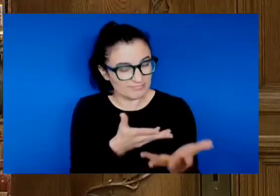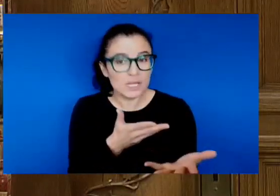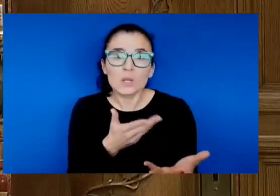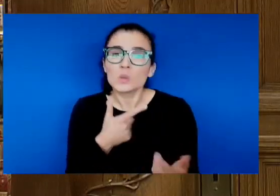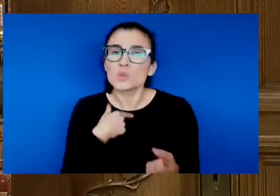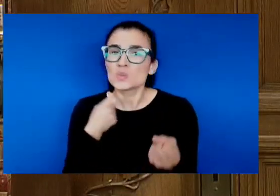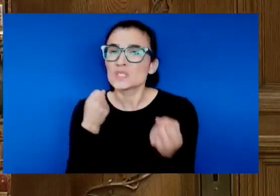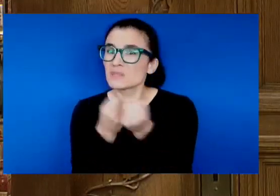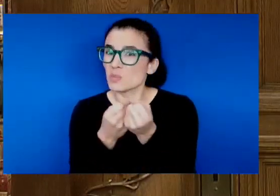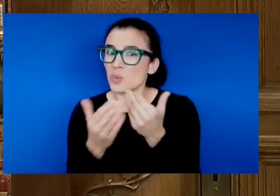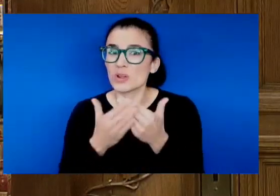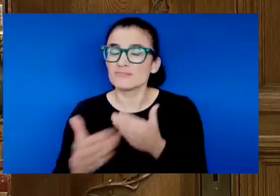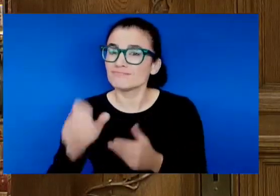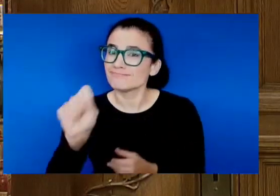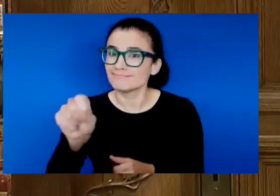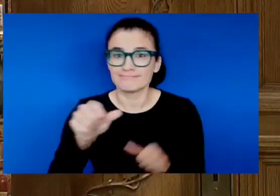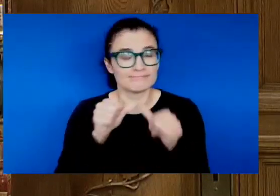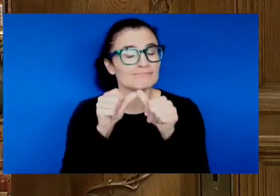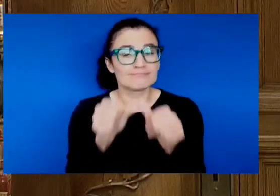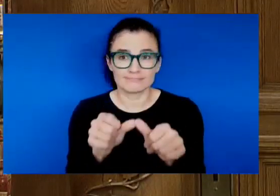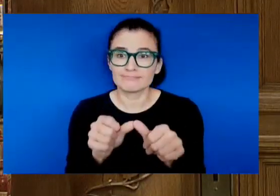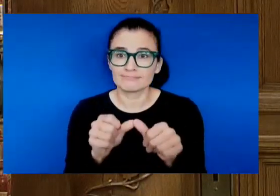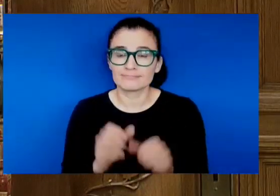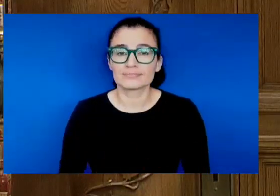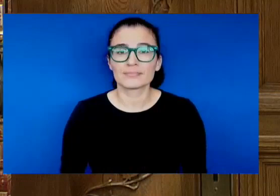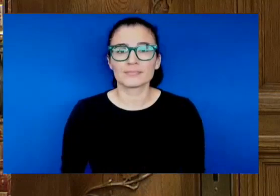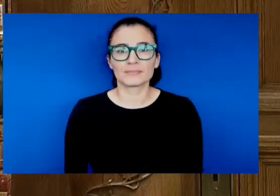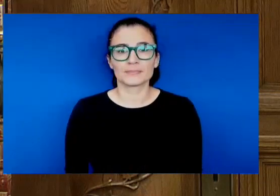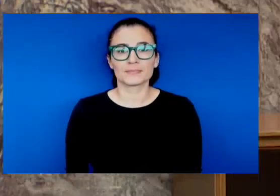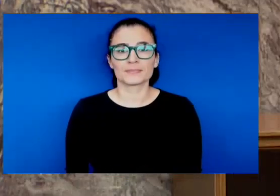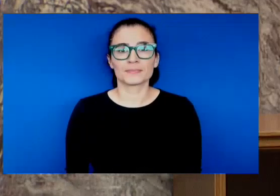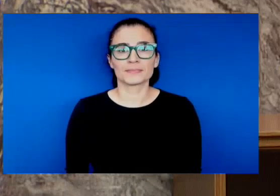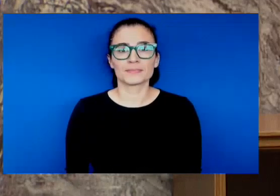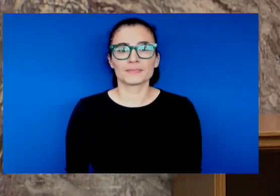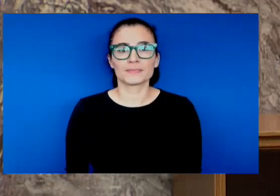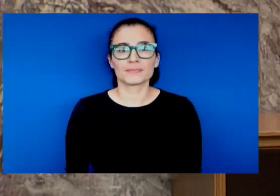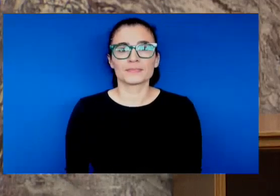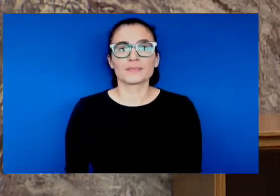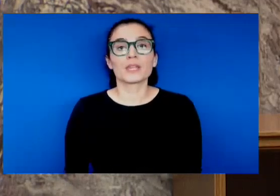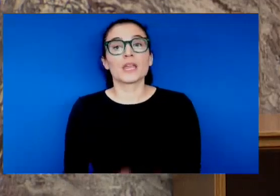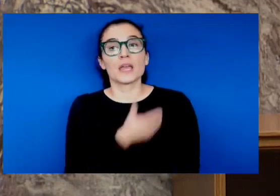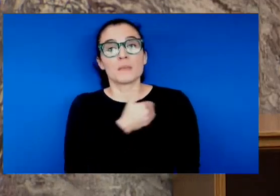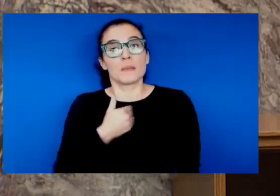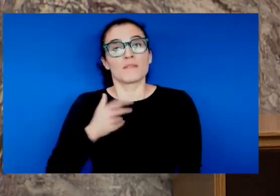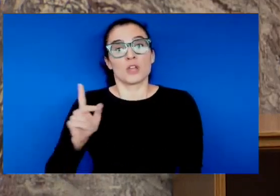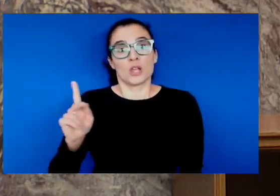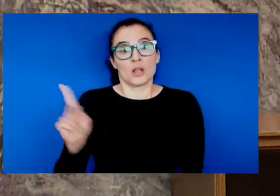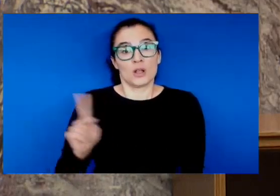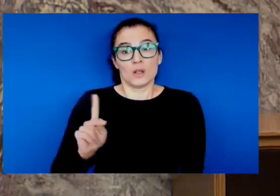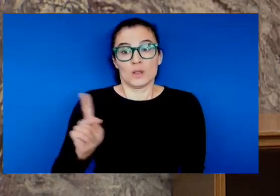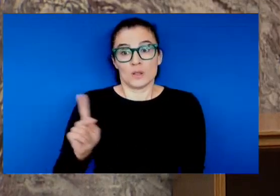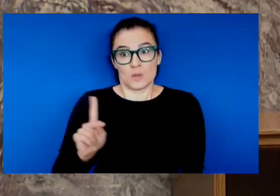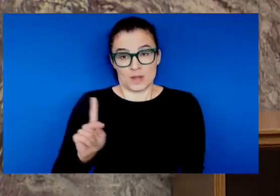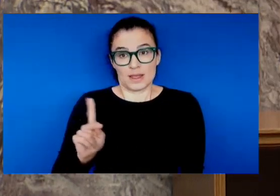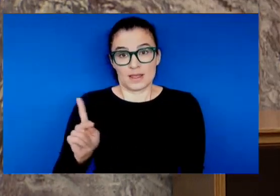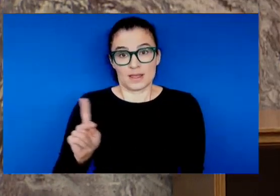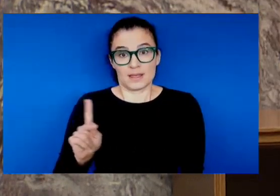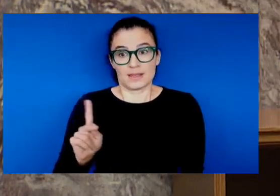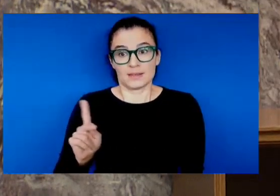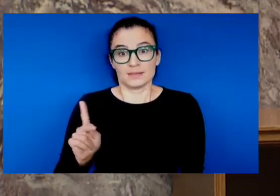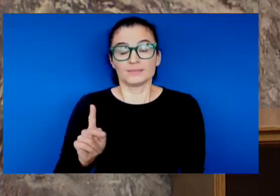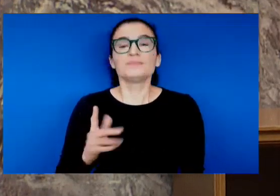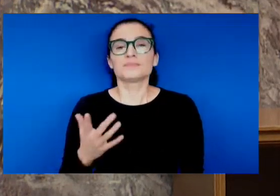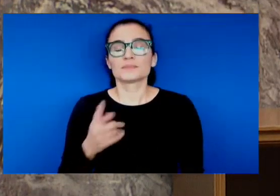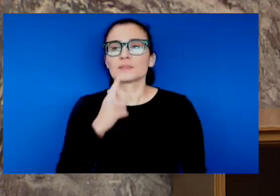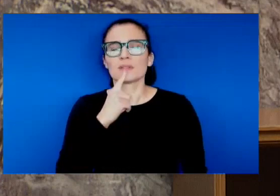Member for Kelowna Mission. The minister missed the point. This patient is